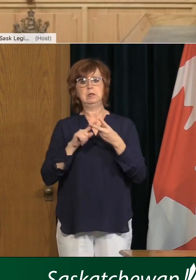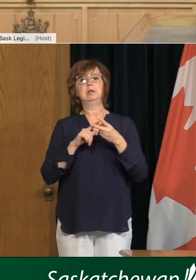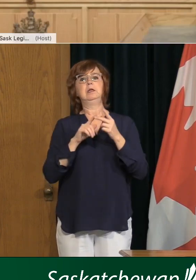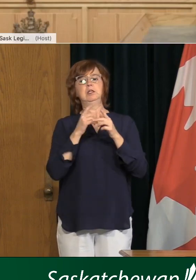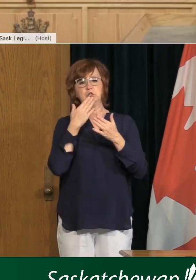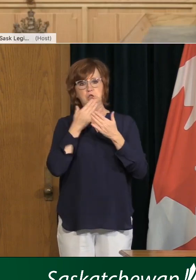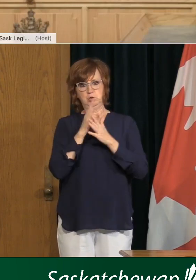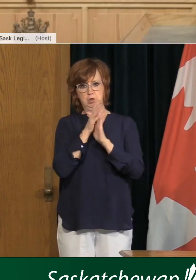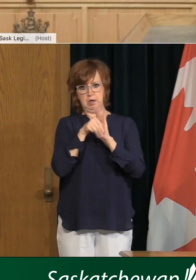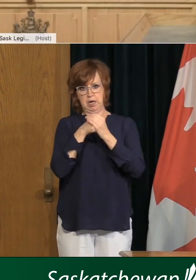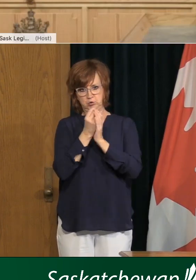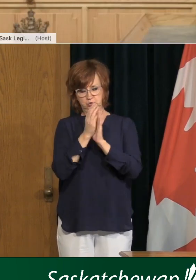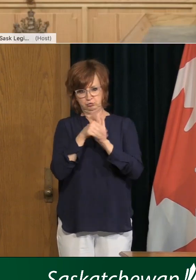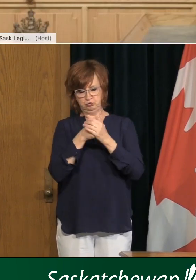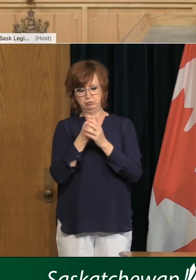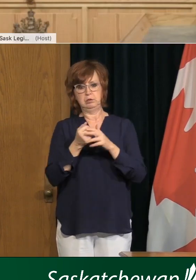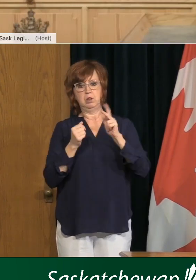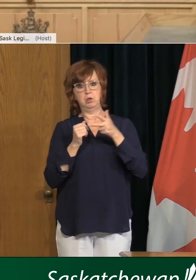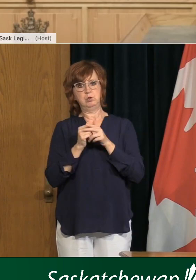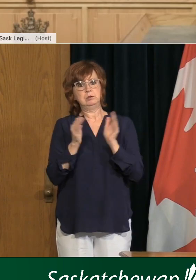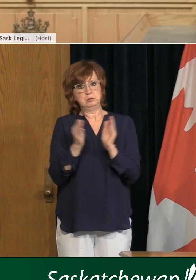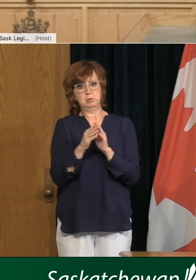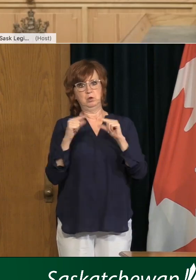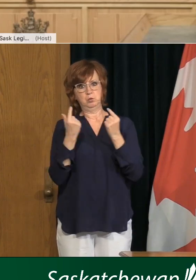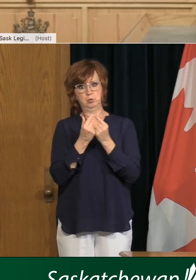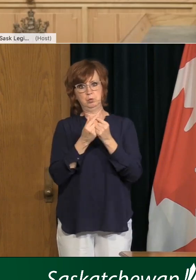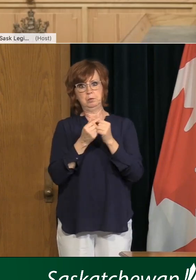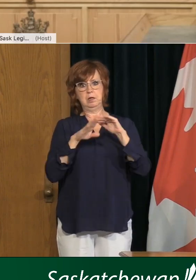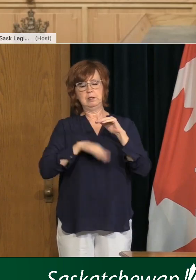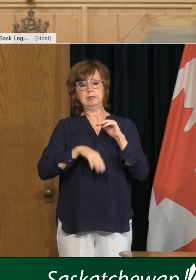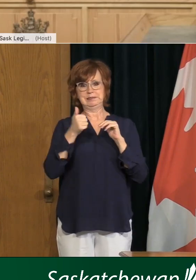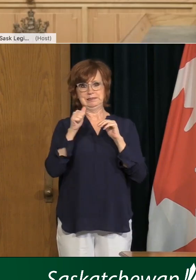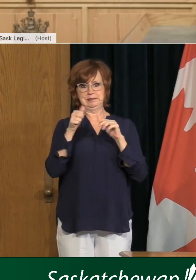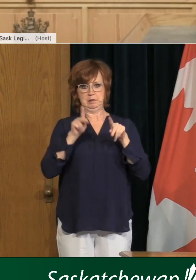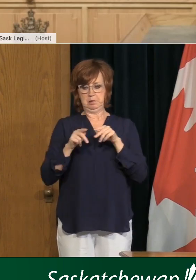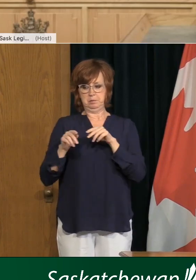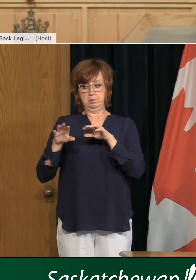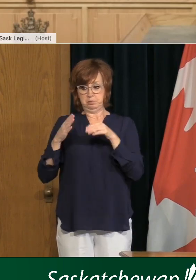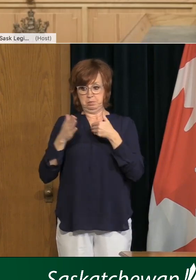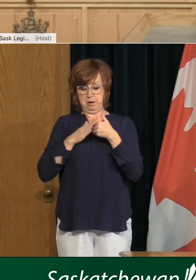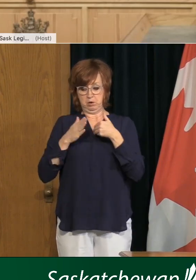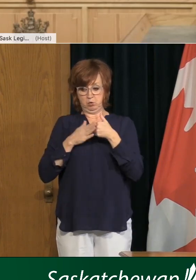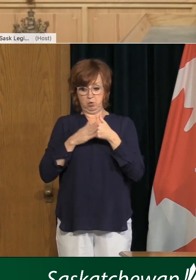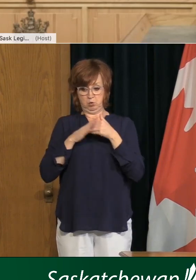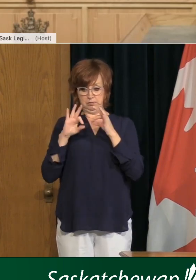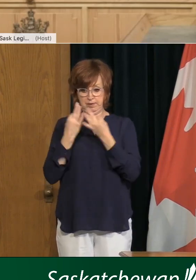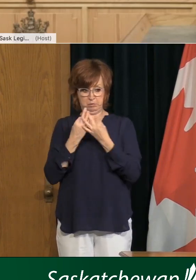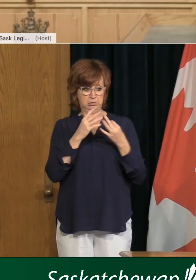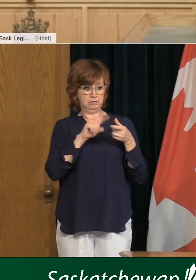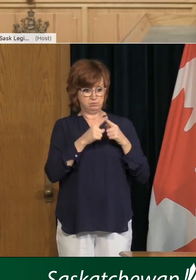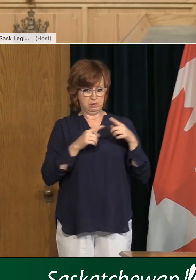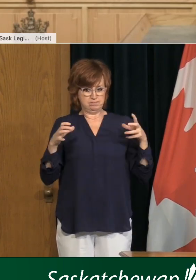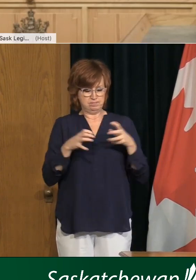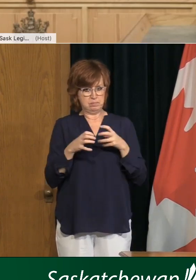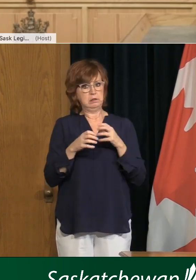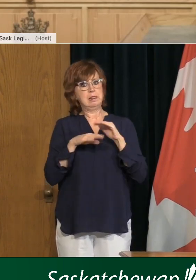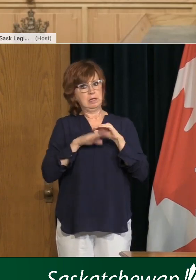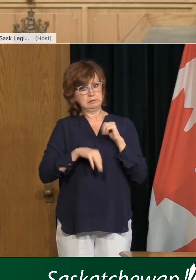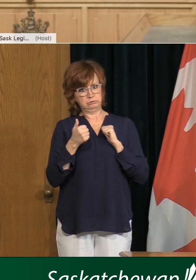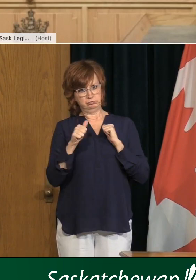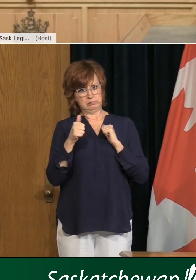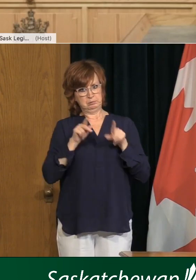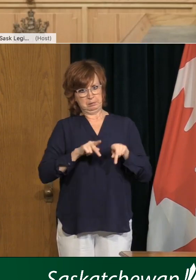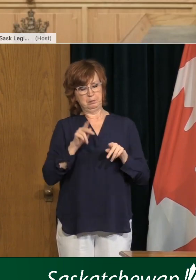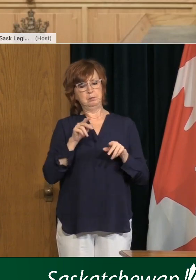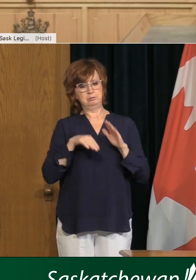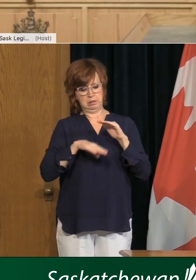hand hygiene, and gathering in only small circle of family and friends. It will continue to be an important part of what we do